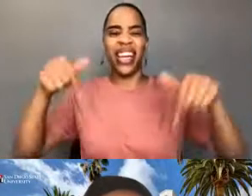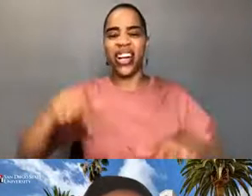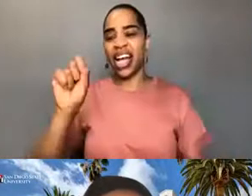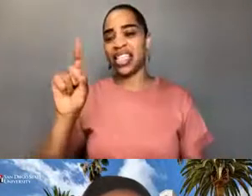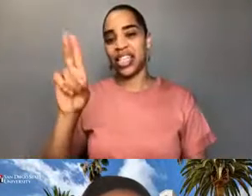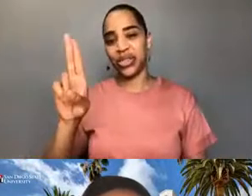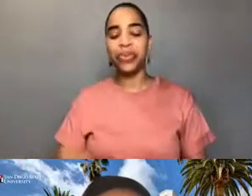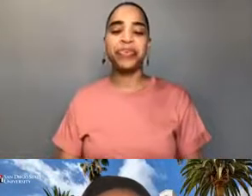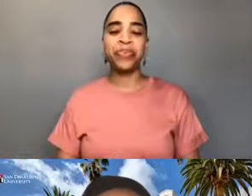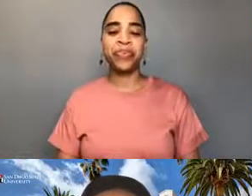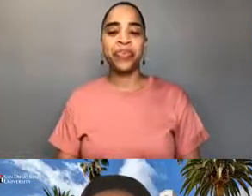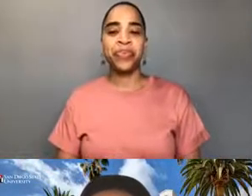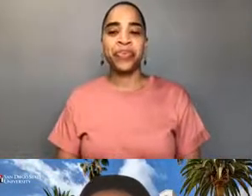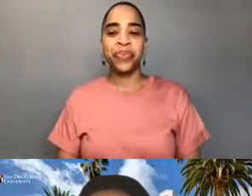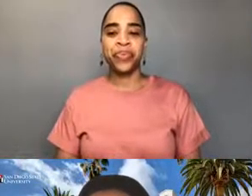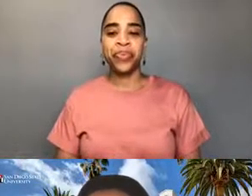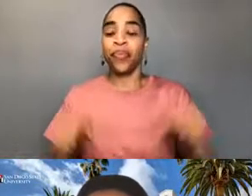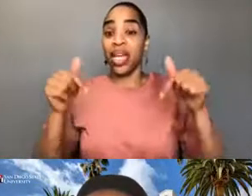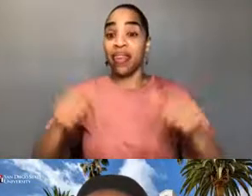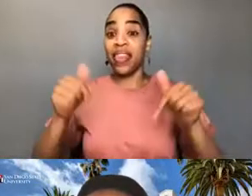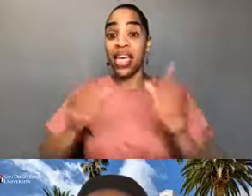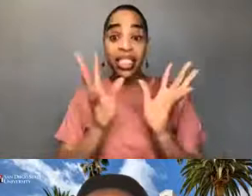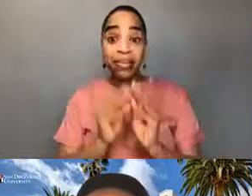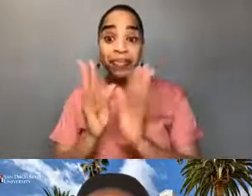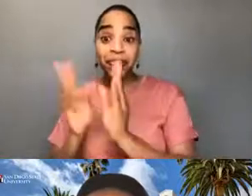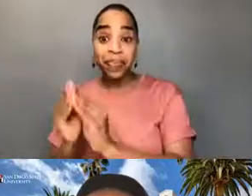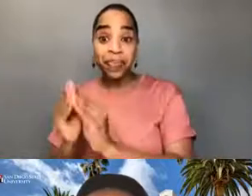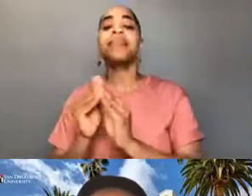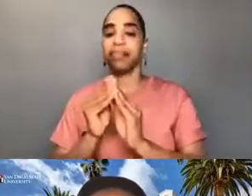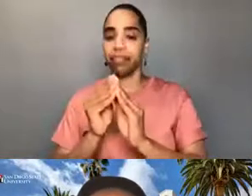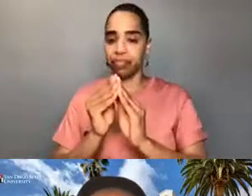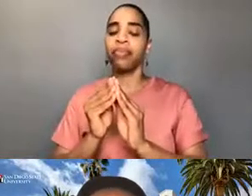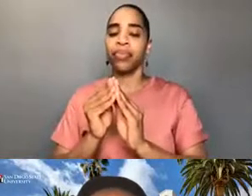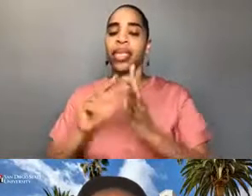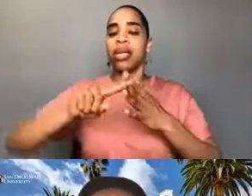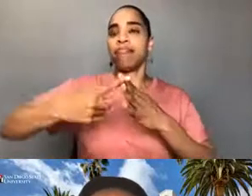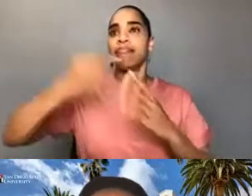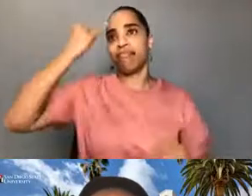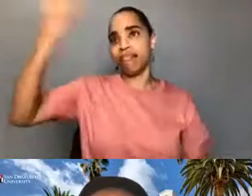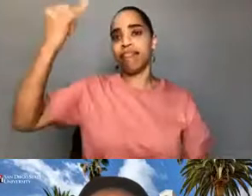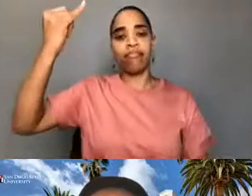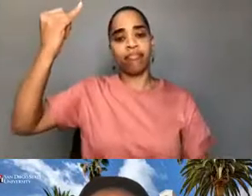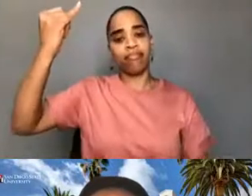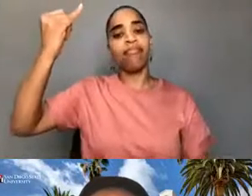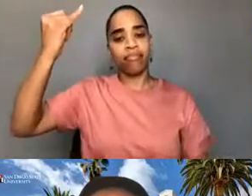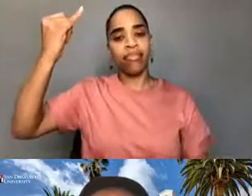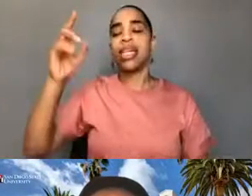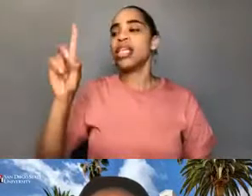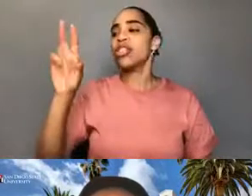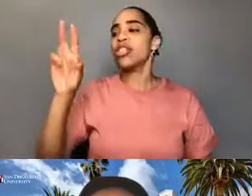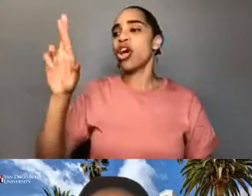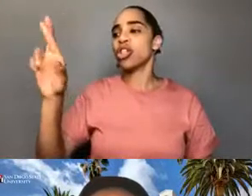And this symposia was originally conceptualized, as Dr. Reddick